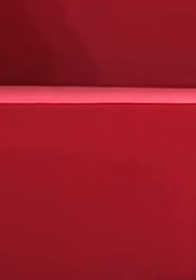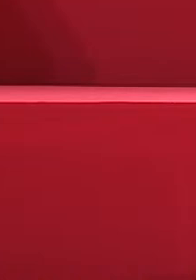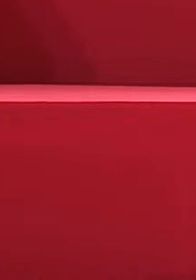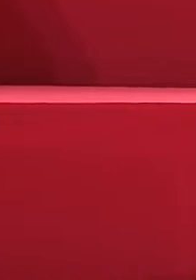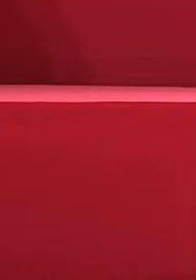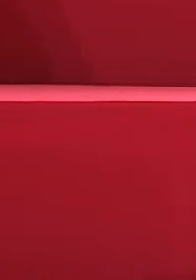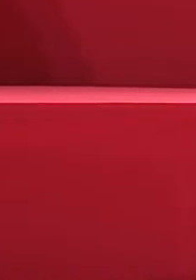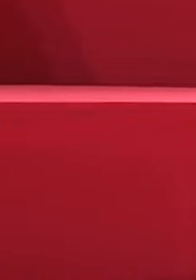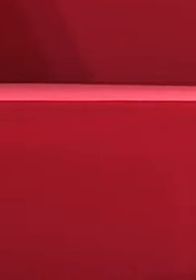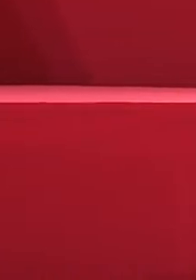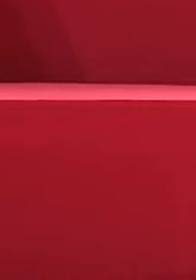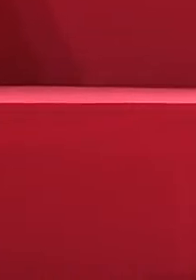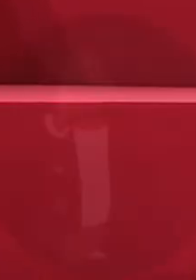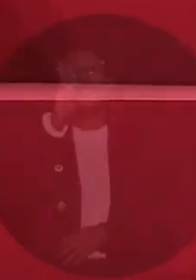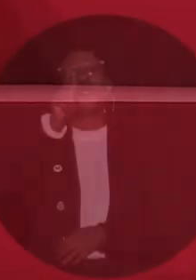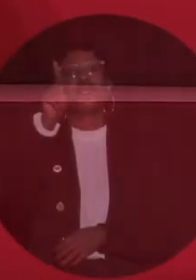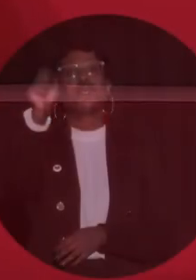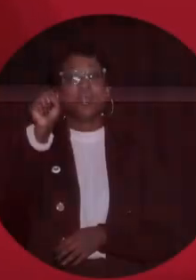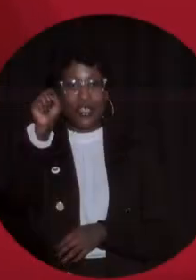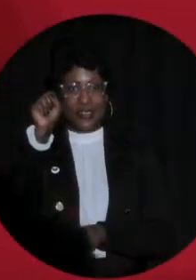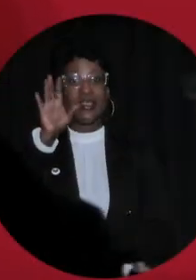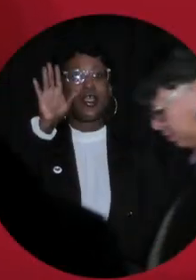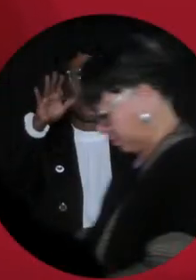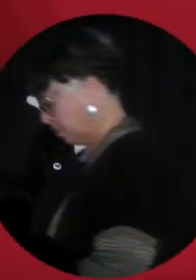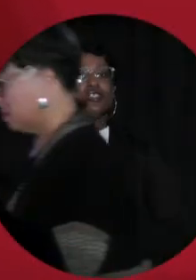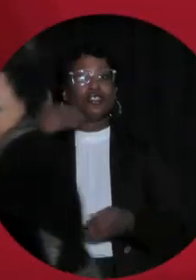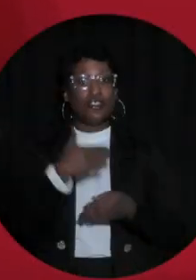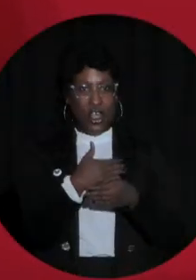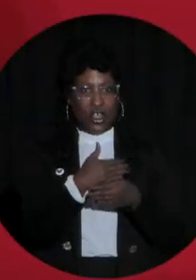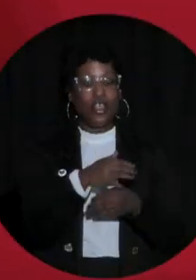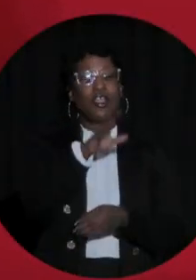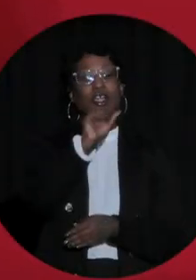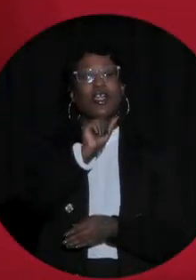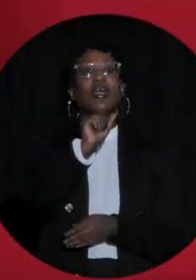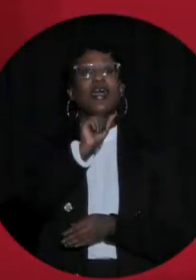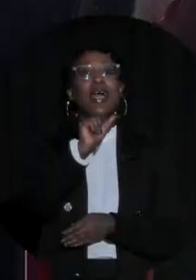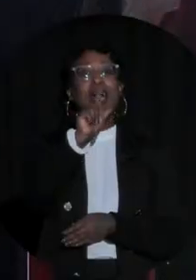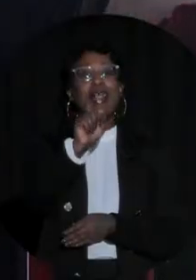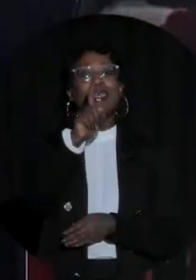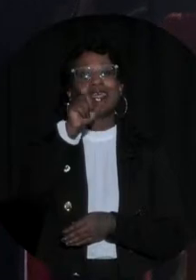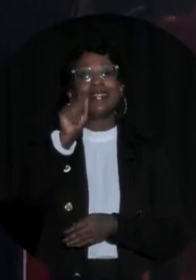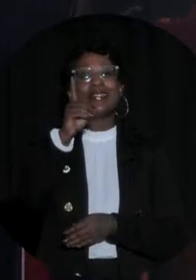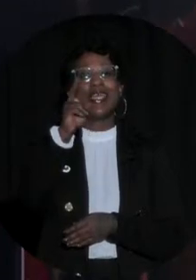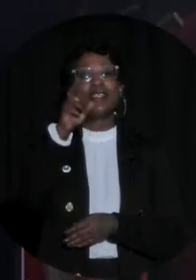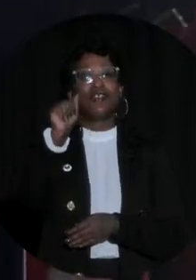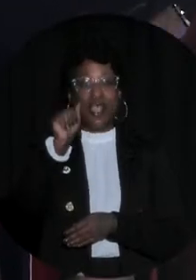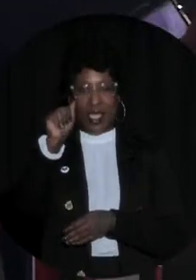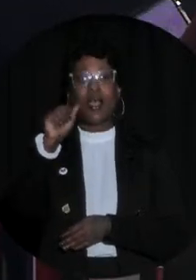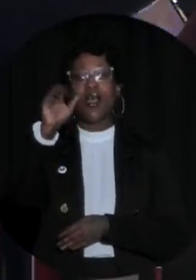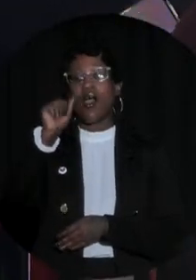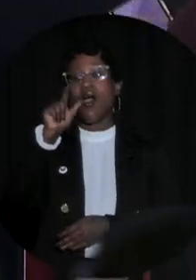daughter, Alexandria Alex Also Brooks Laney.